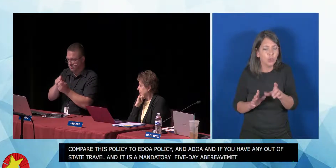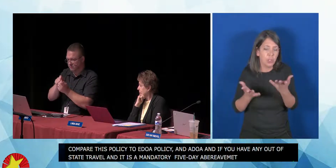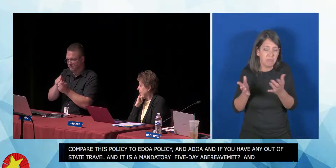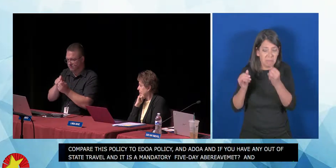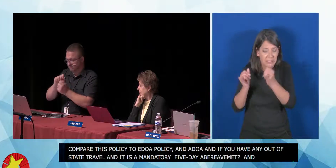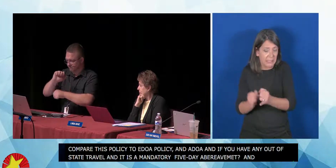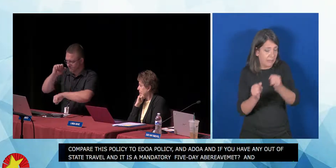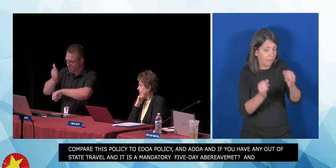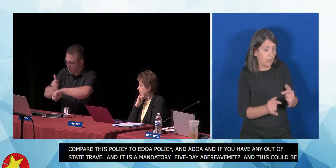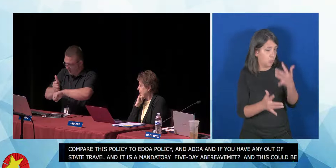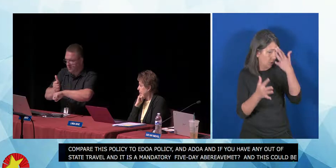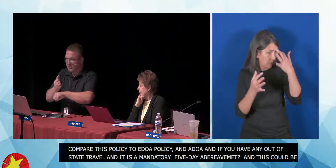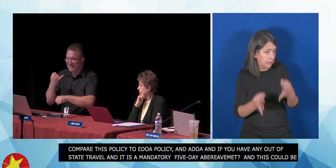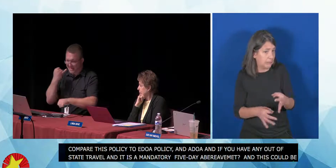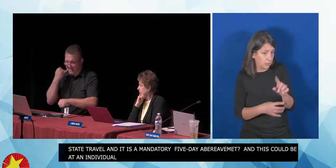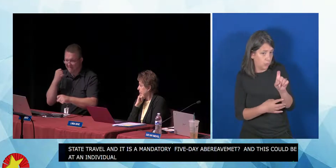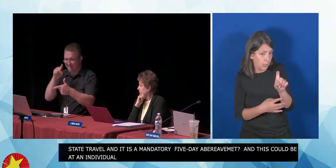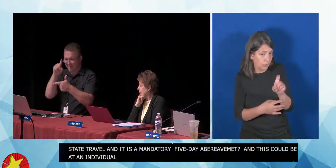discretion.